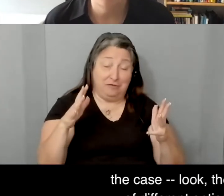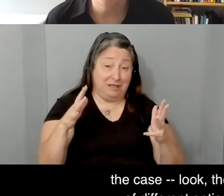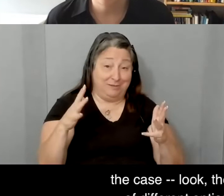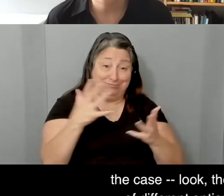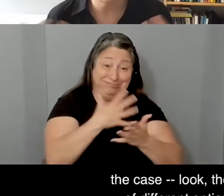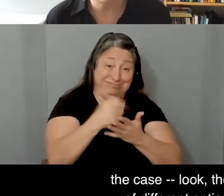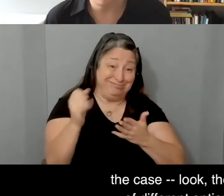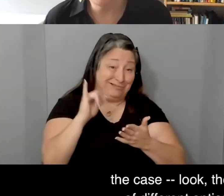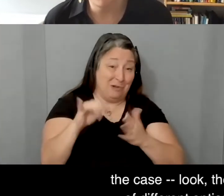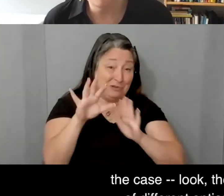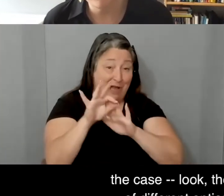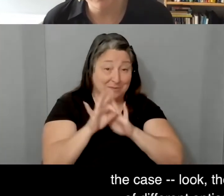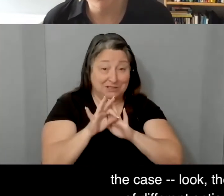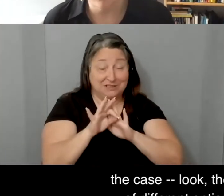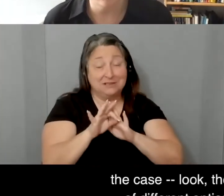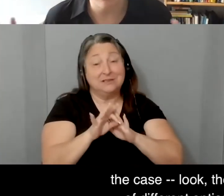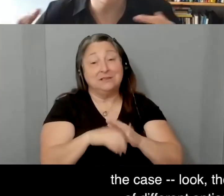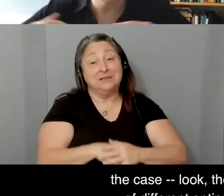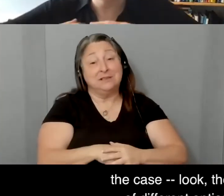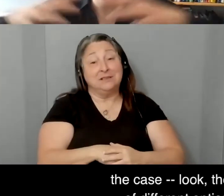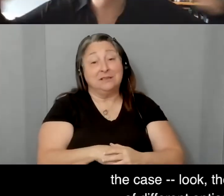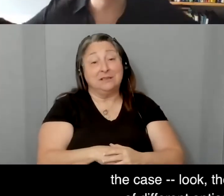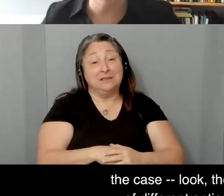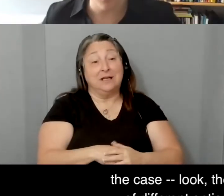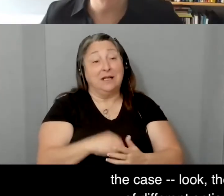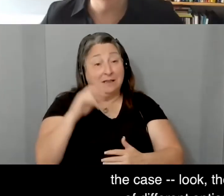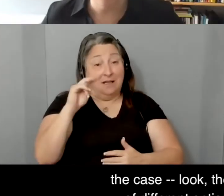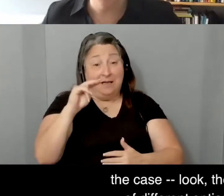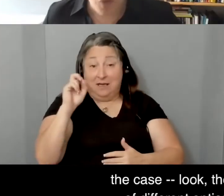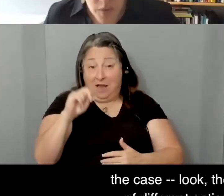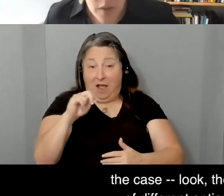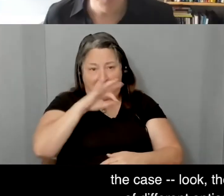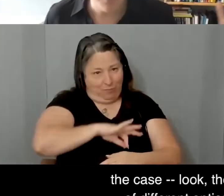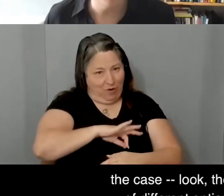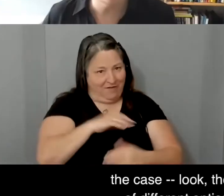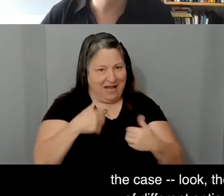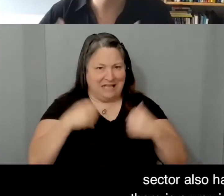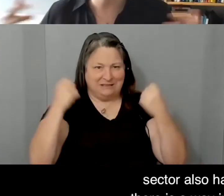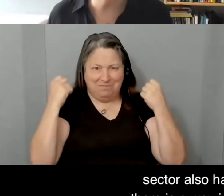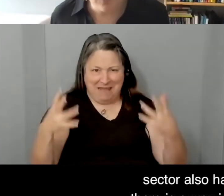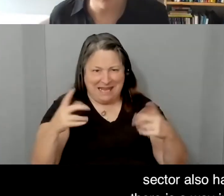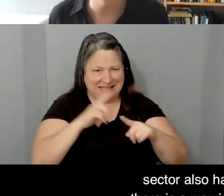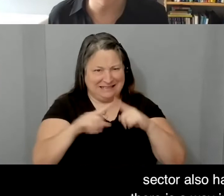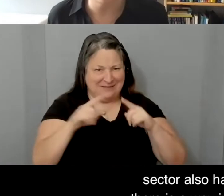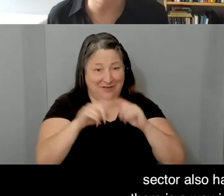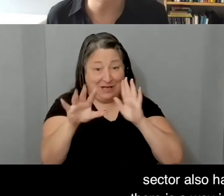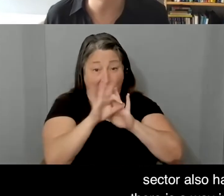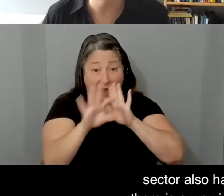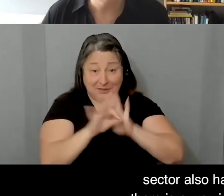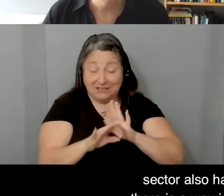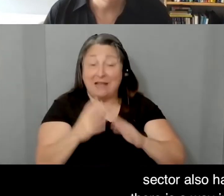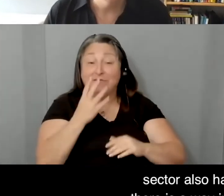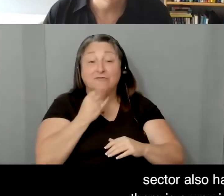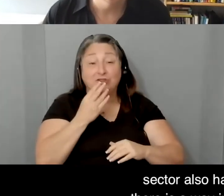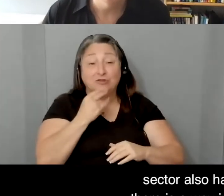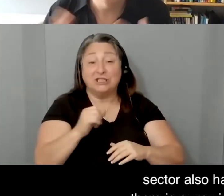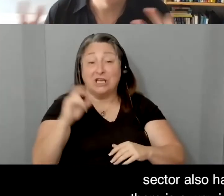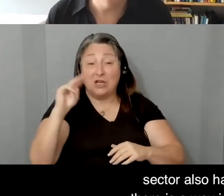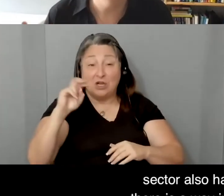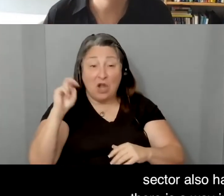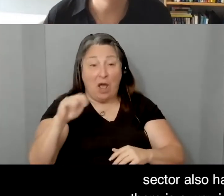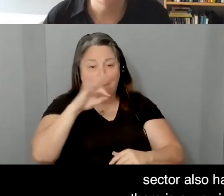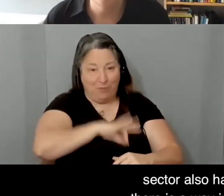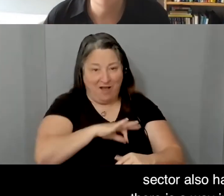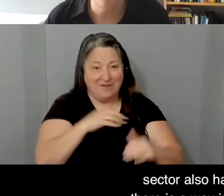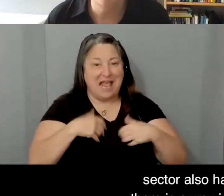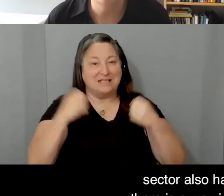that's the case, look, the nonprofit sector has a lot of different options. The Jewish nonprofit sector also has a lot of options. So